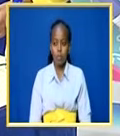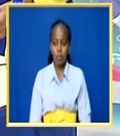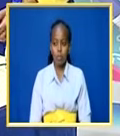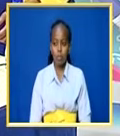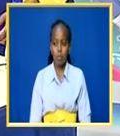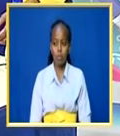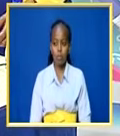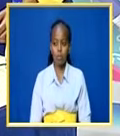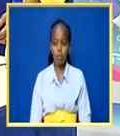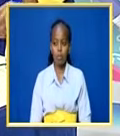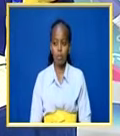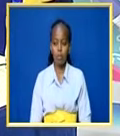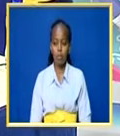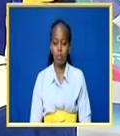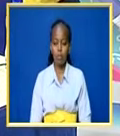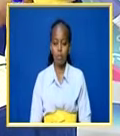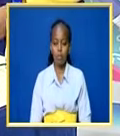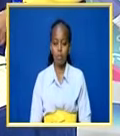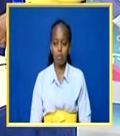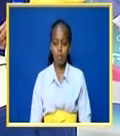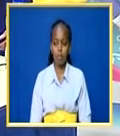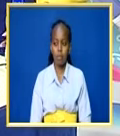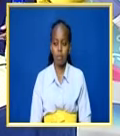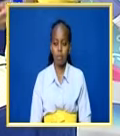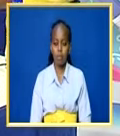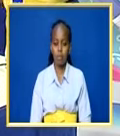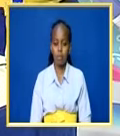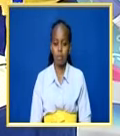one's very difficult to do. So I'm going to pick the toothbrush again.